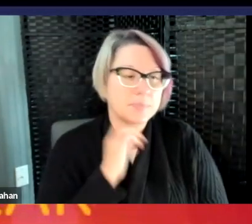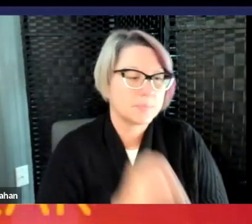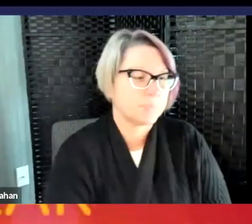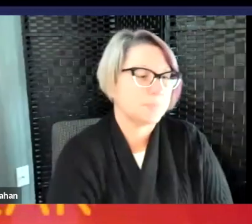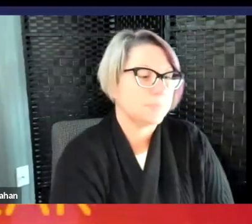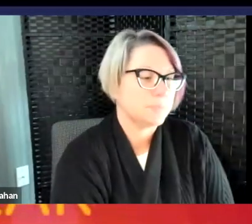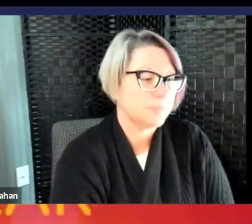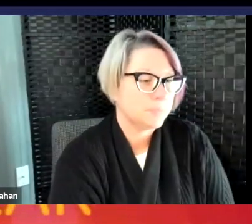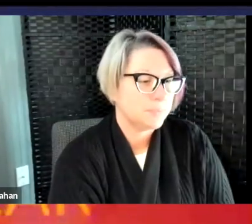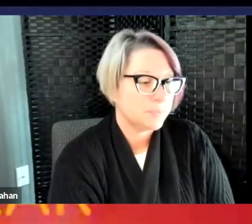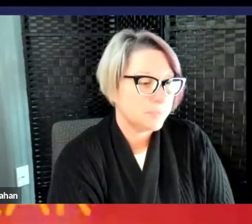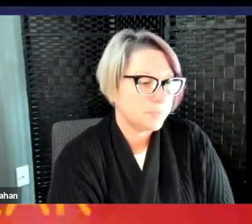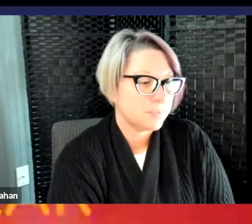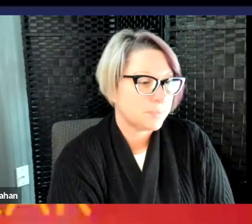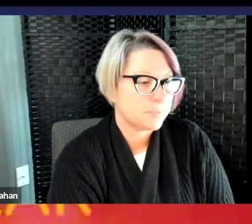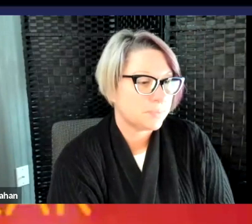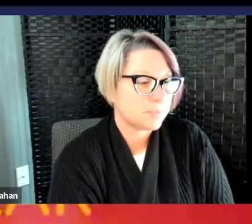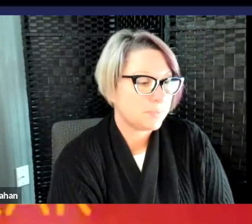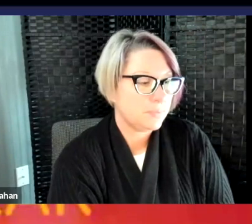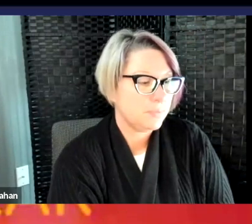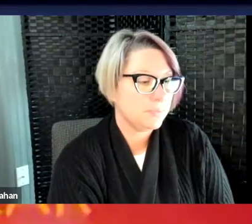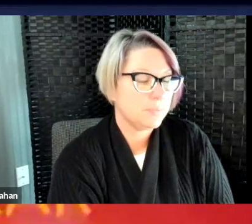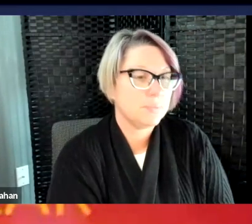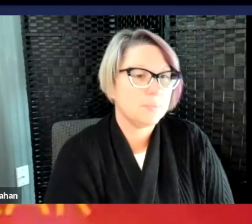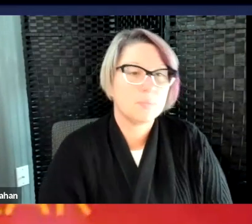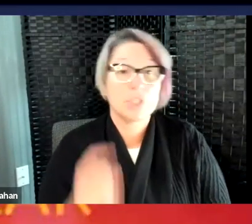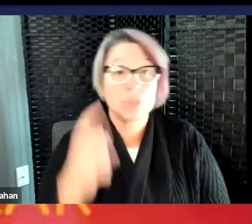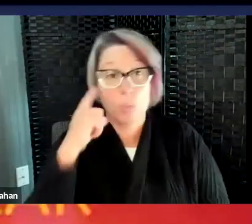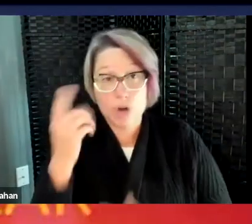are we at here? All right, so we just did our brain break.